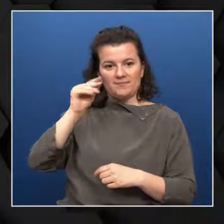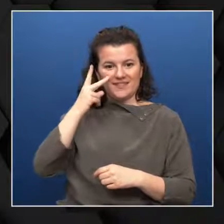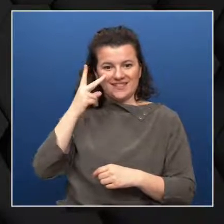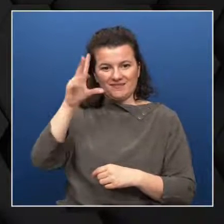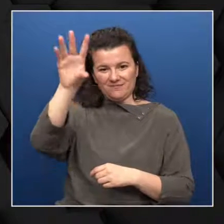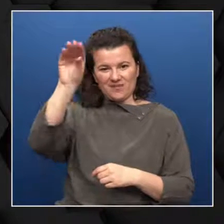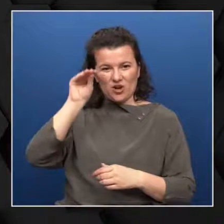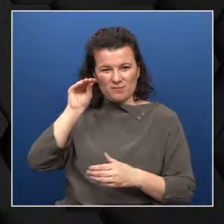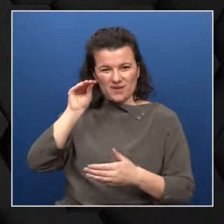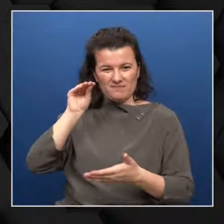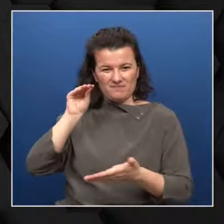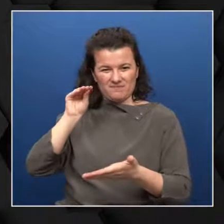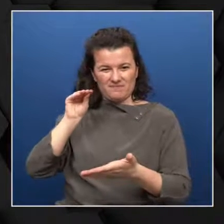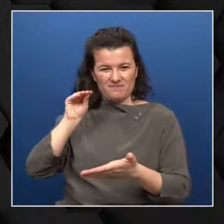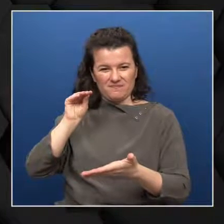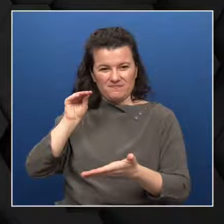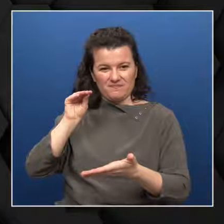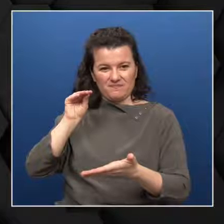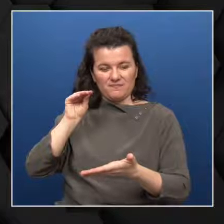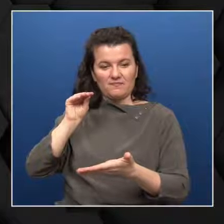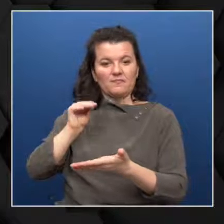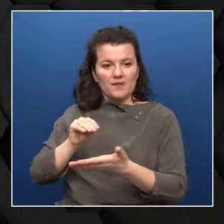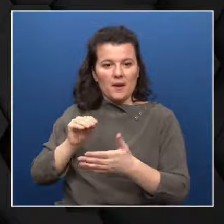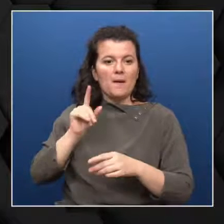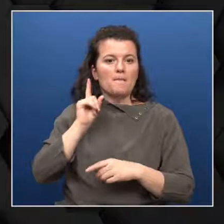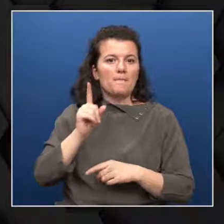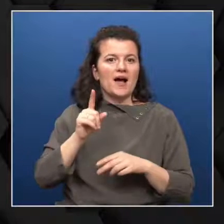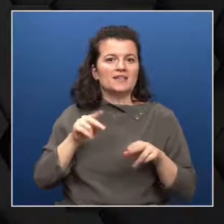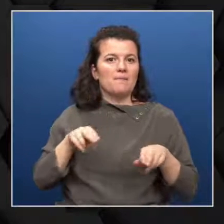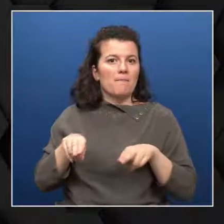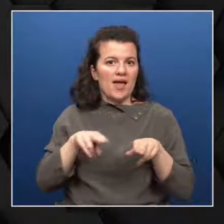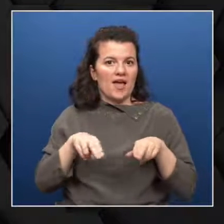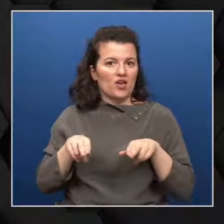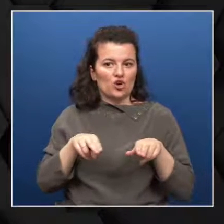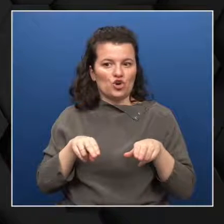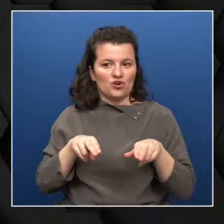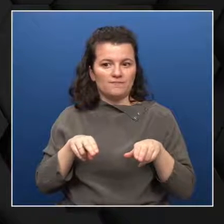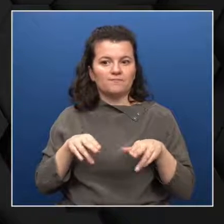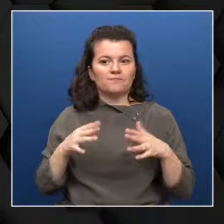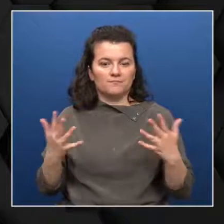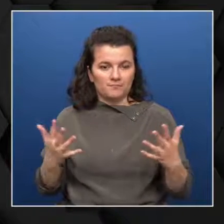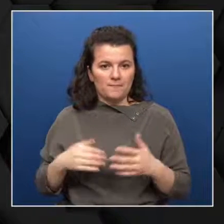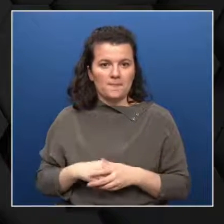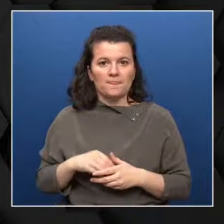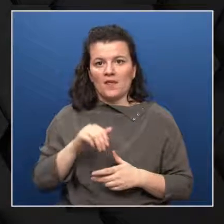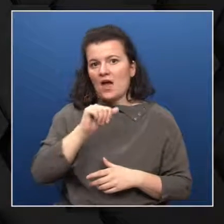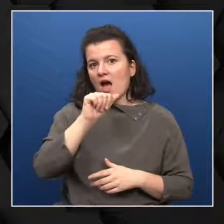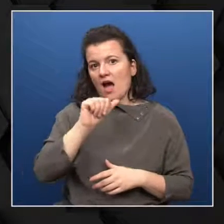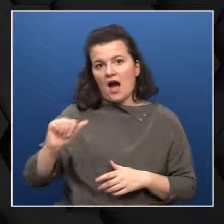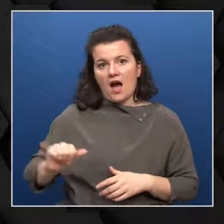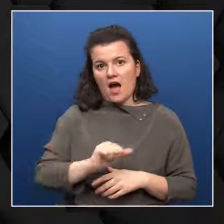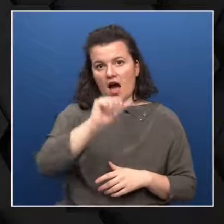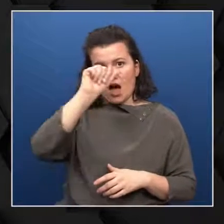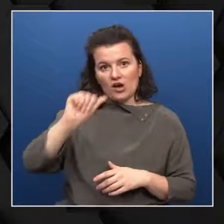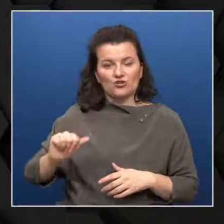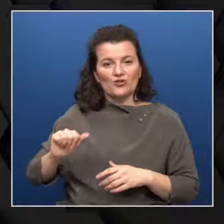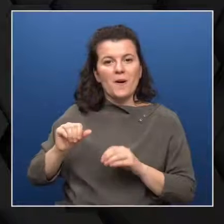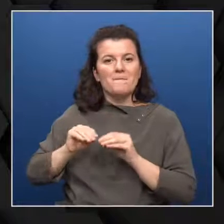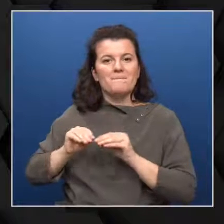And now you need to have a player. So we have the Azure Media Player. Yeah. I can put in the